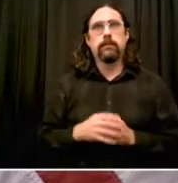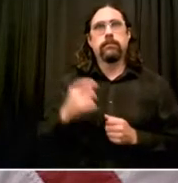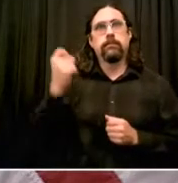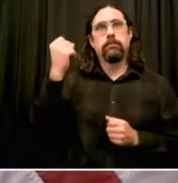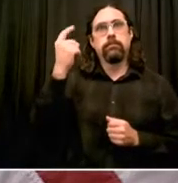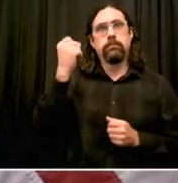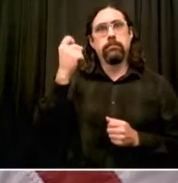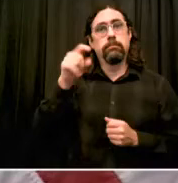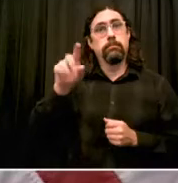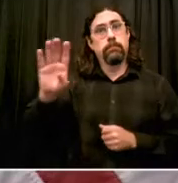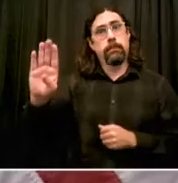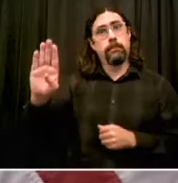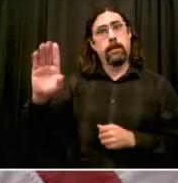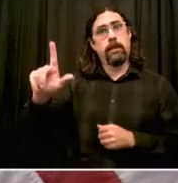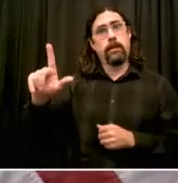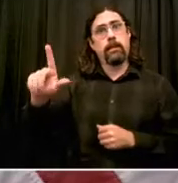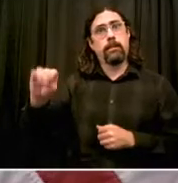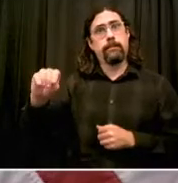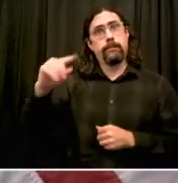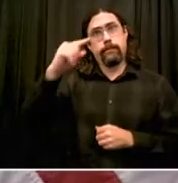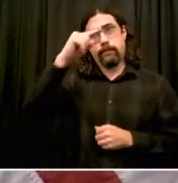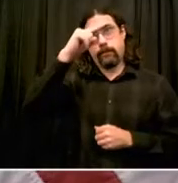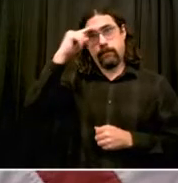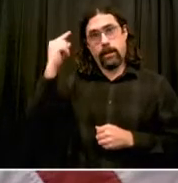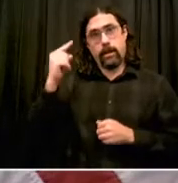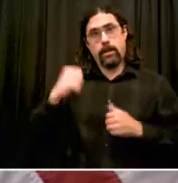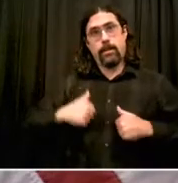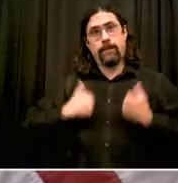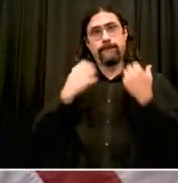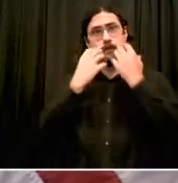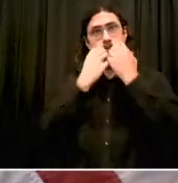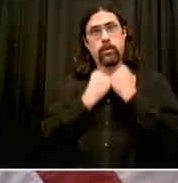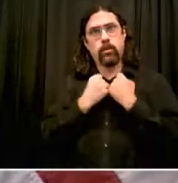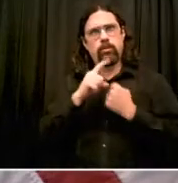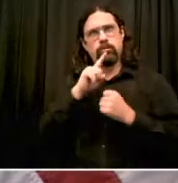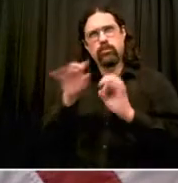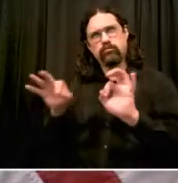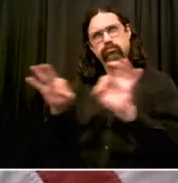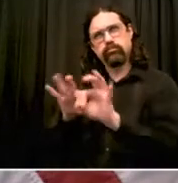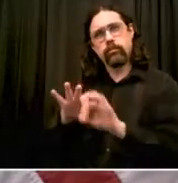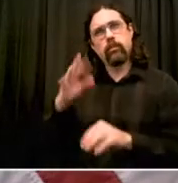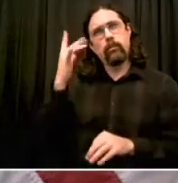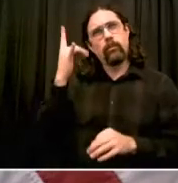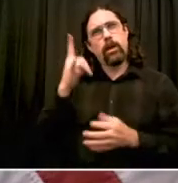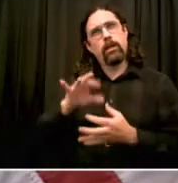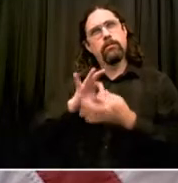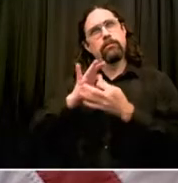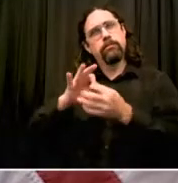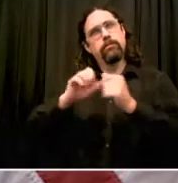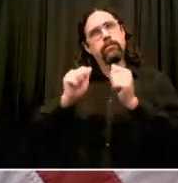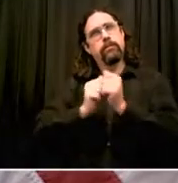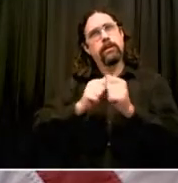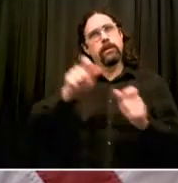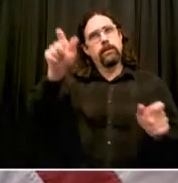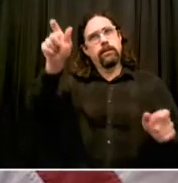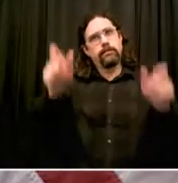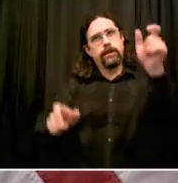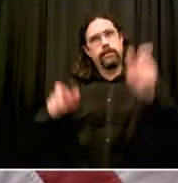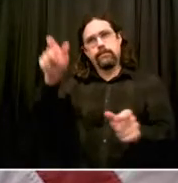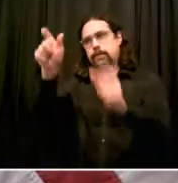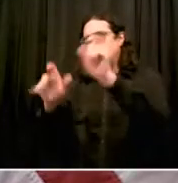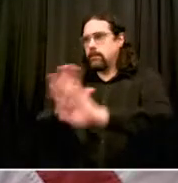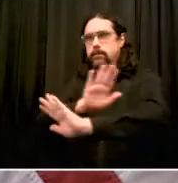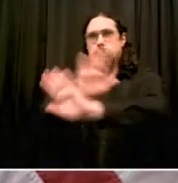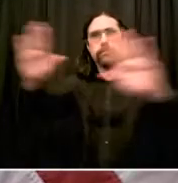America, slavery and all of the effects over 400 years being brought out in the open in a new way, and a chance for this country to get